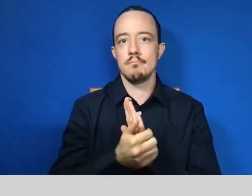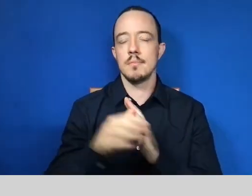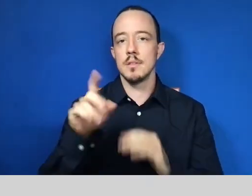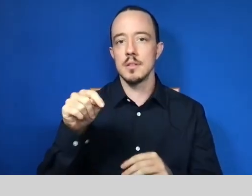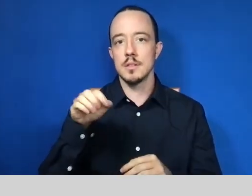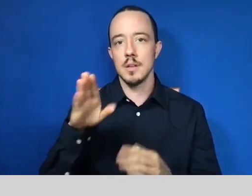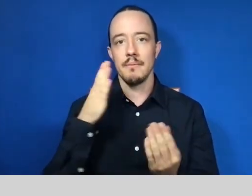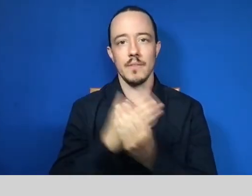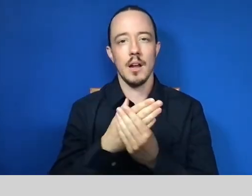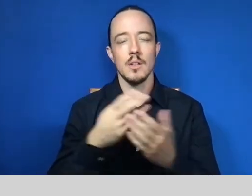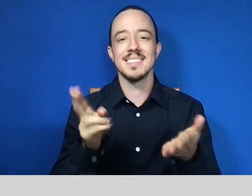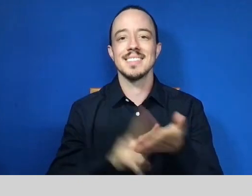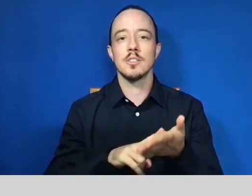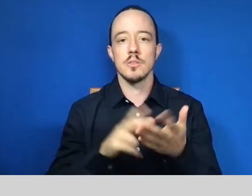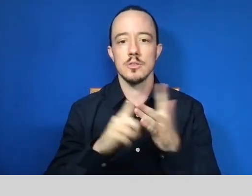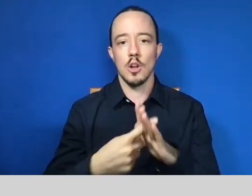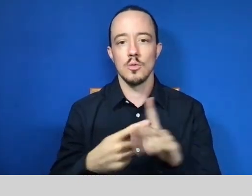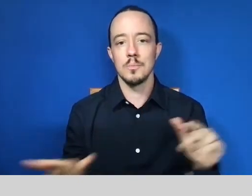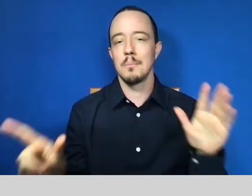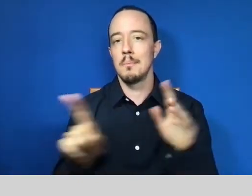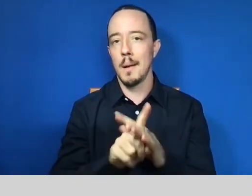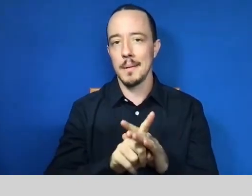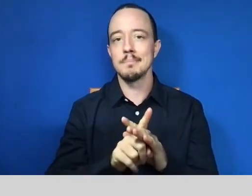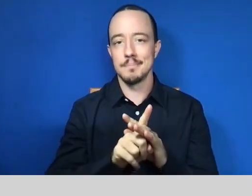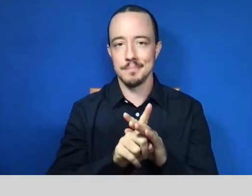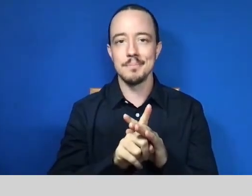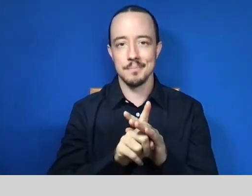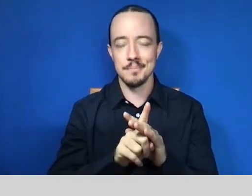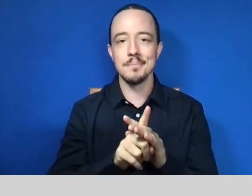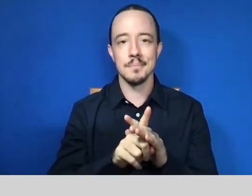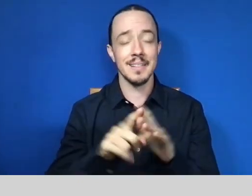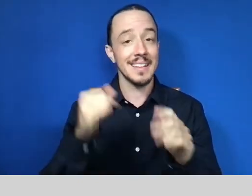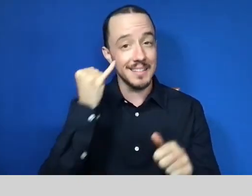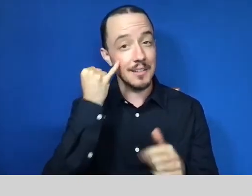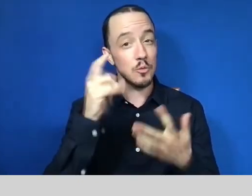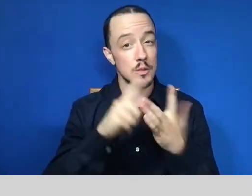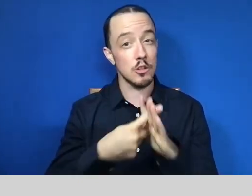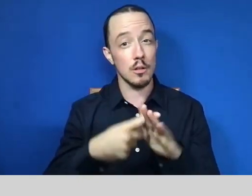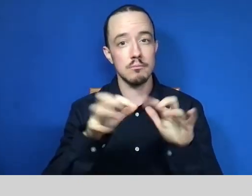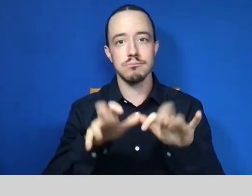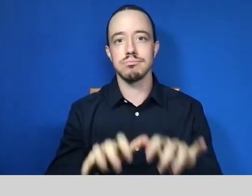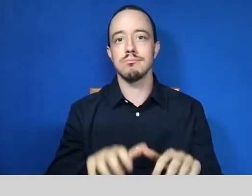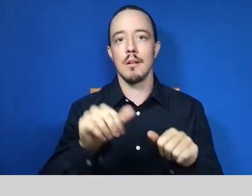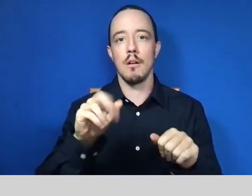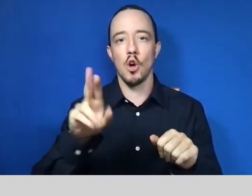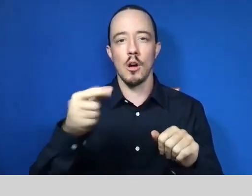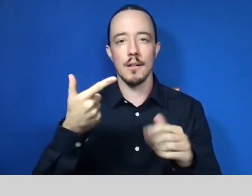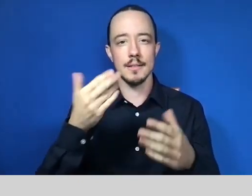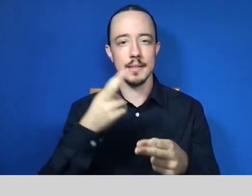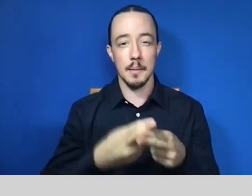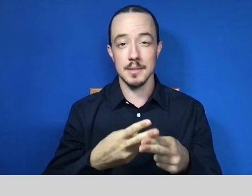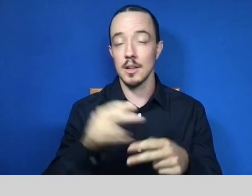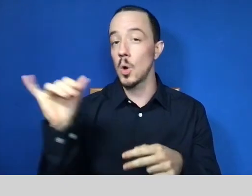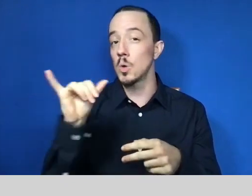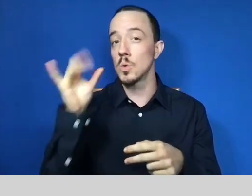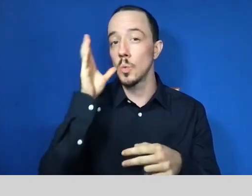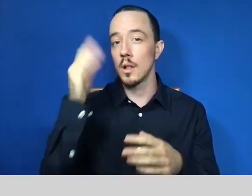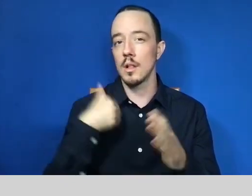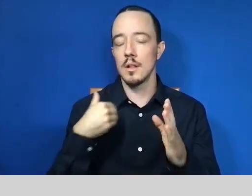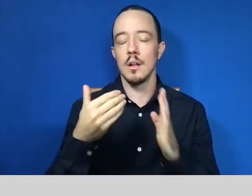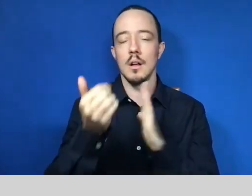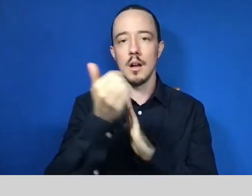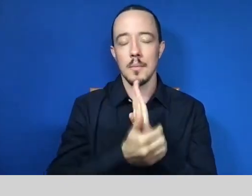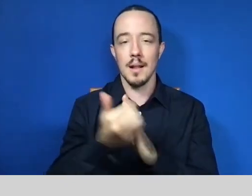signature starts to pop up. If we start typing the argument names, they also